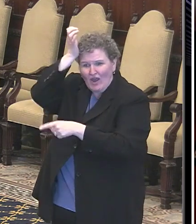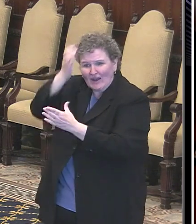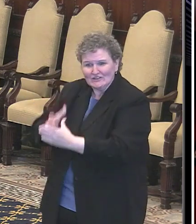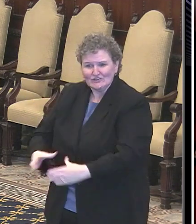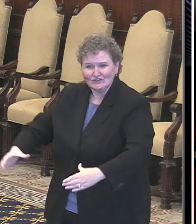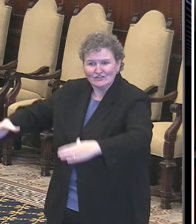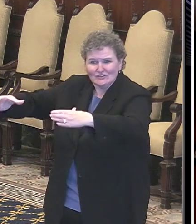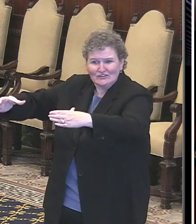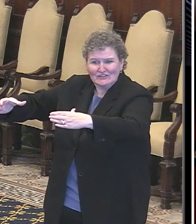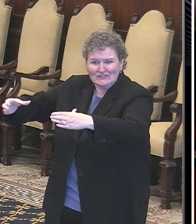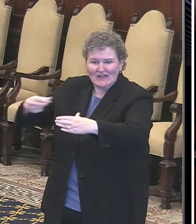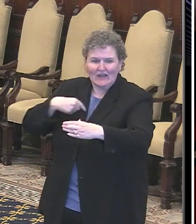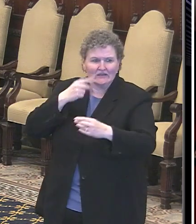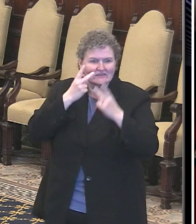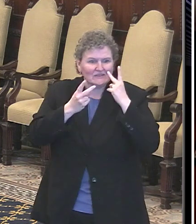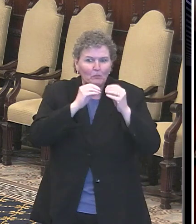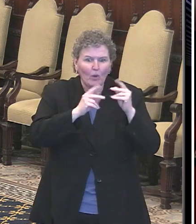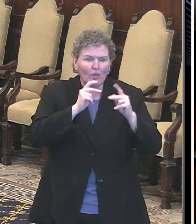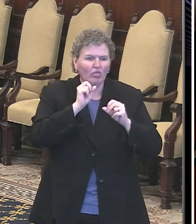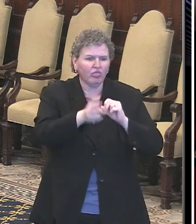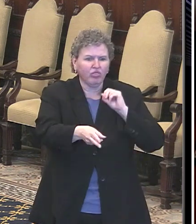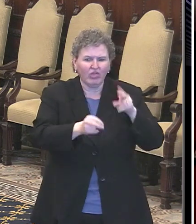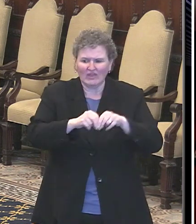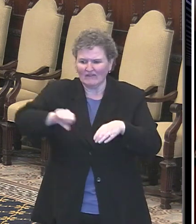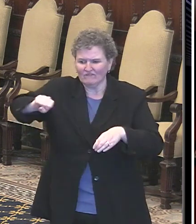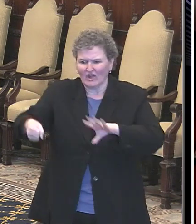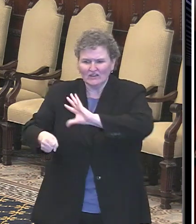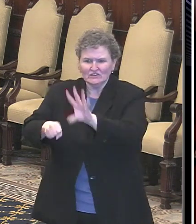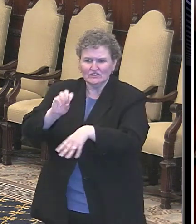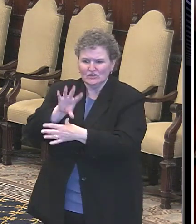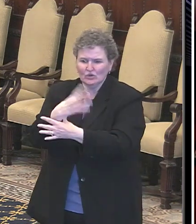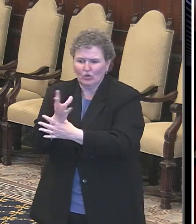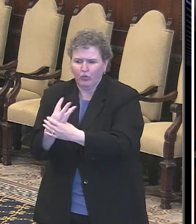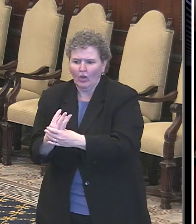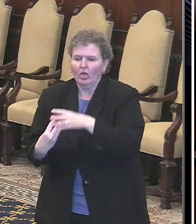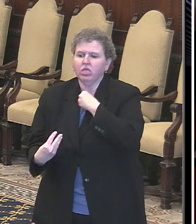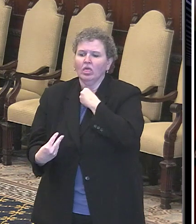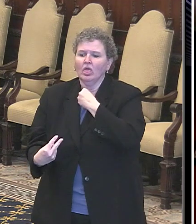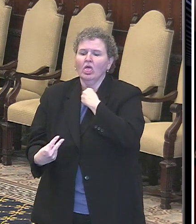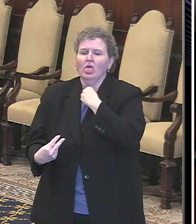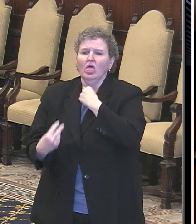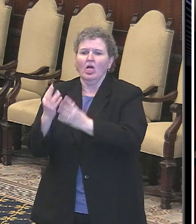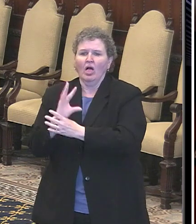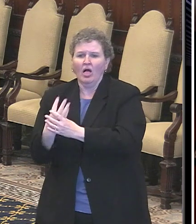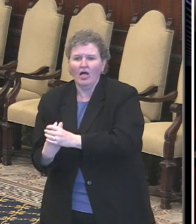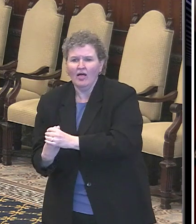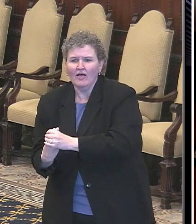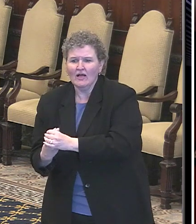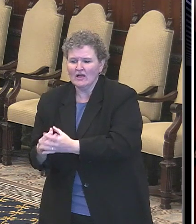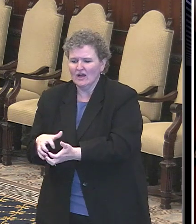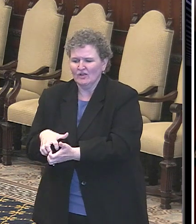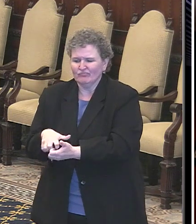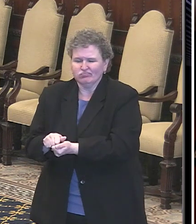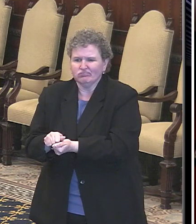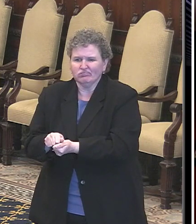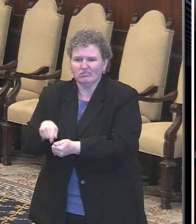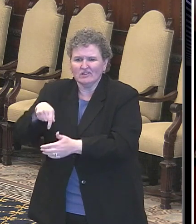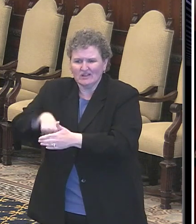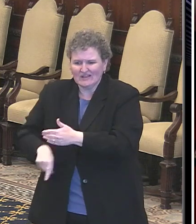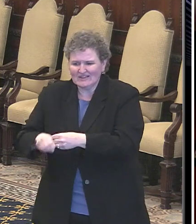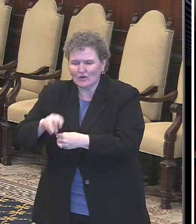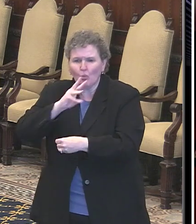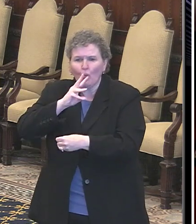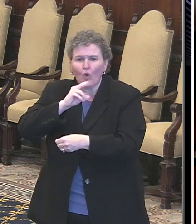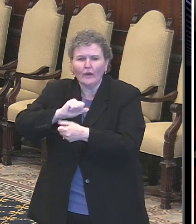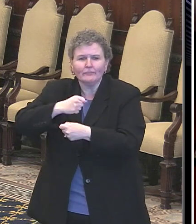being discarded through people flushing those items down their toilet. This is taking a toll on our water treatment infrastructure and residents' own